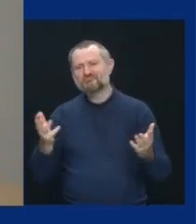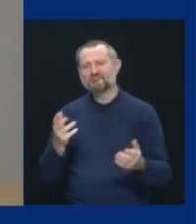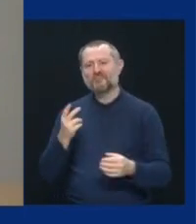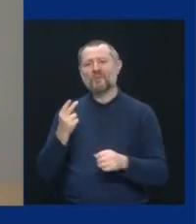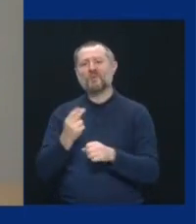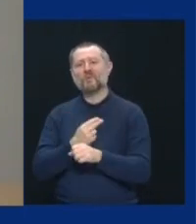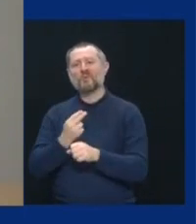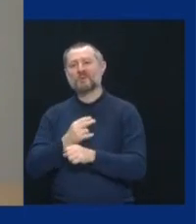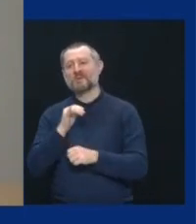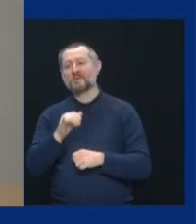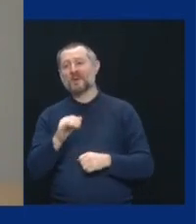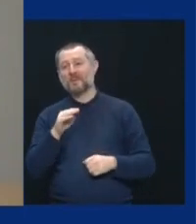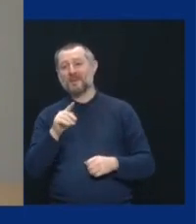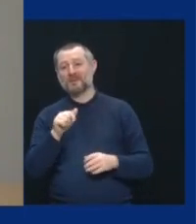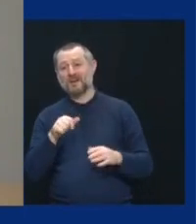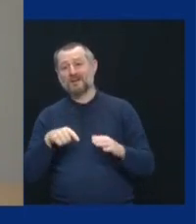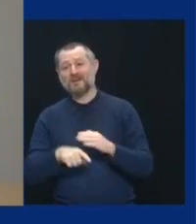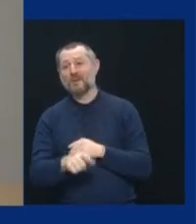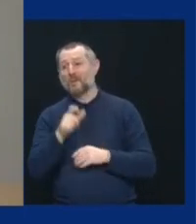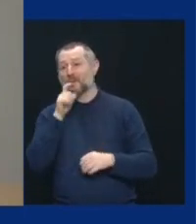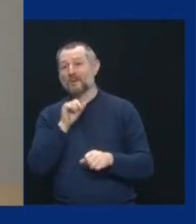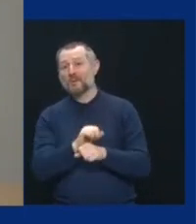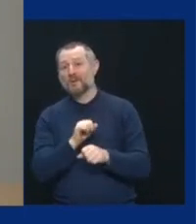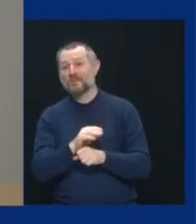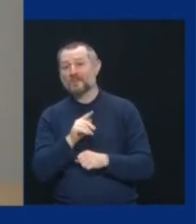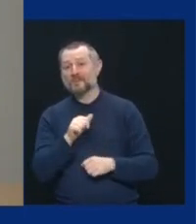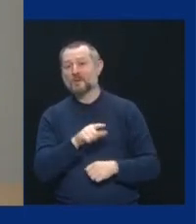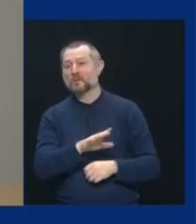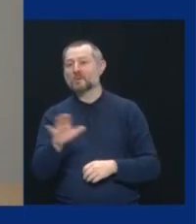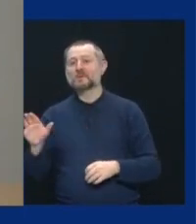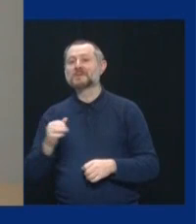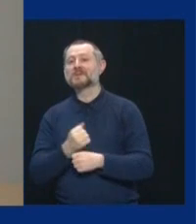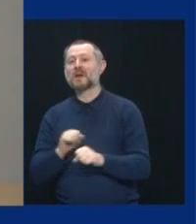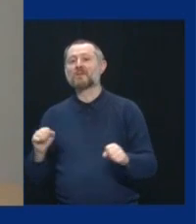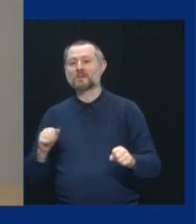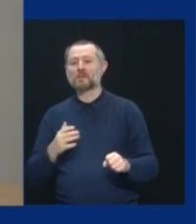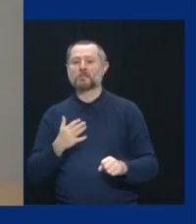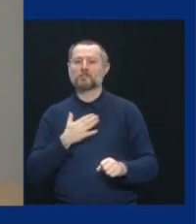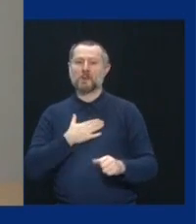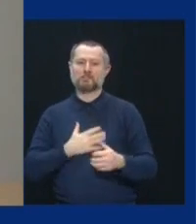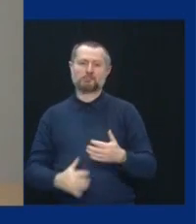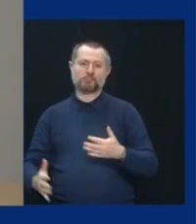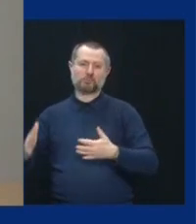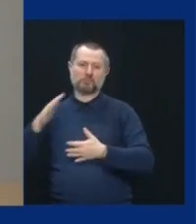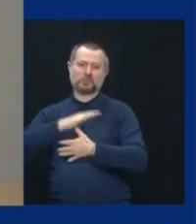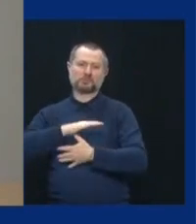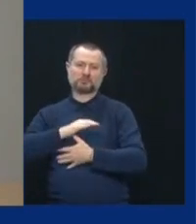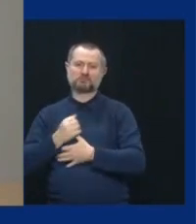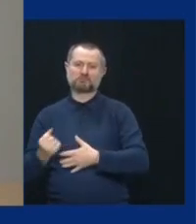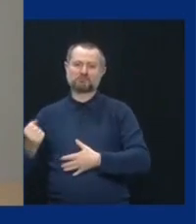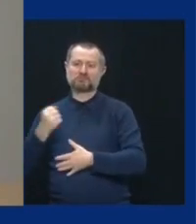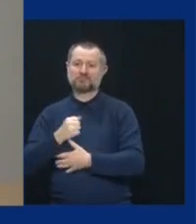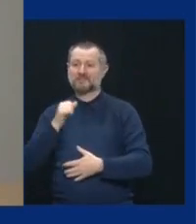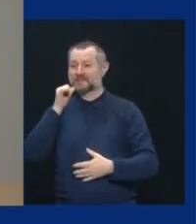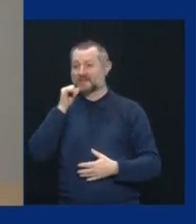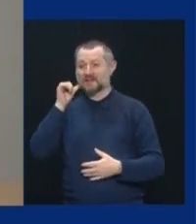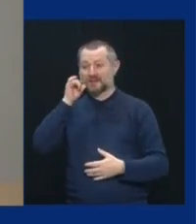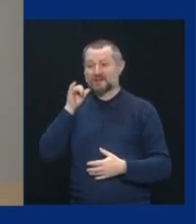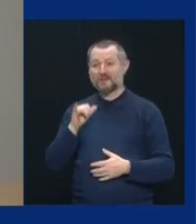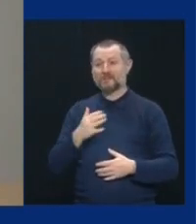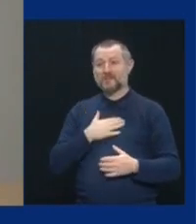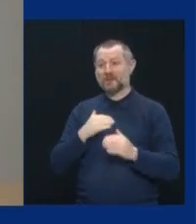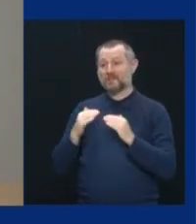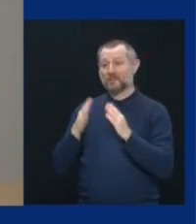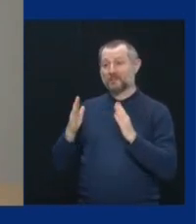of the MTA that your safety is our highest priority. That's why yesterday my colleague Sarah Feinberg, New York